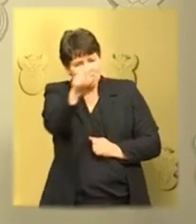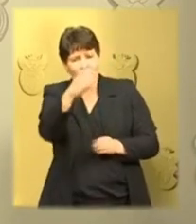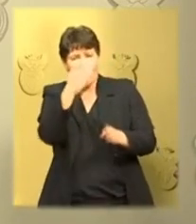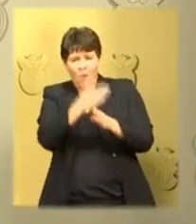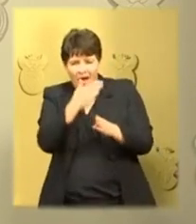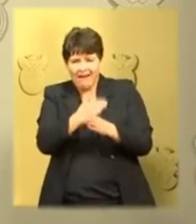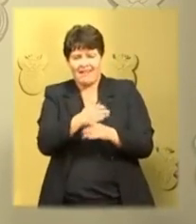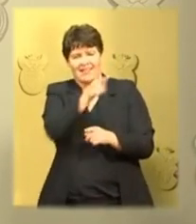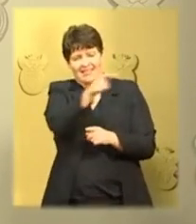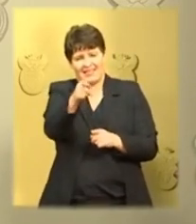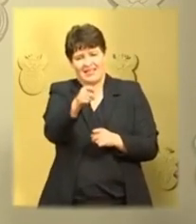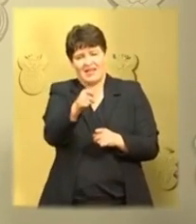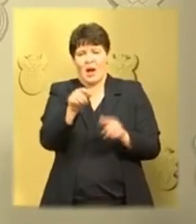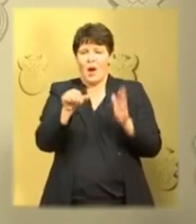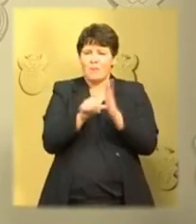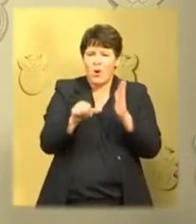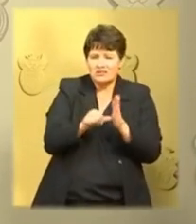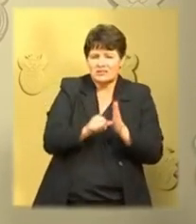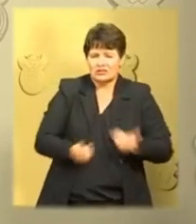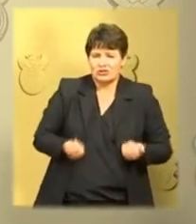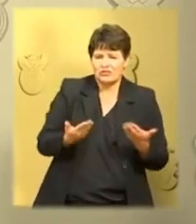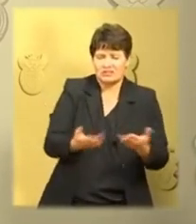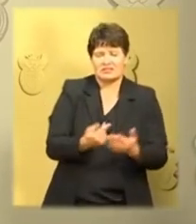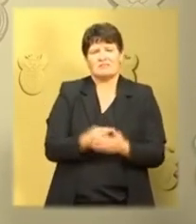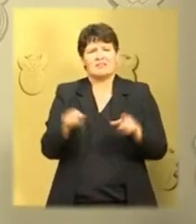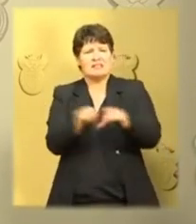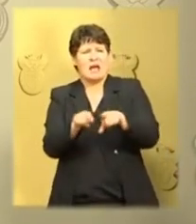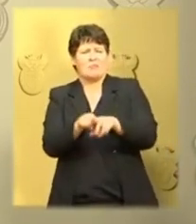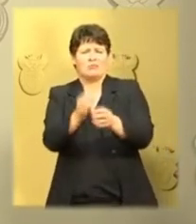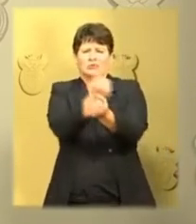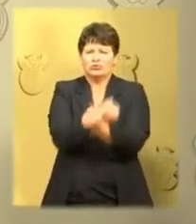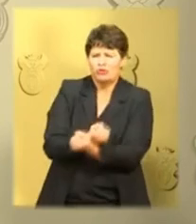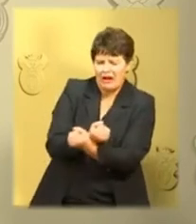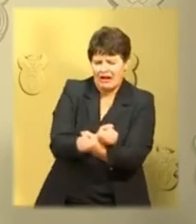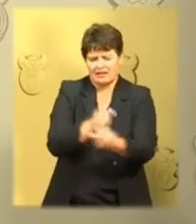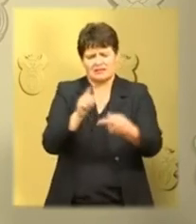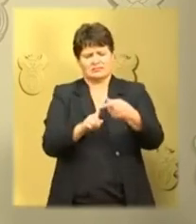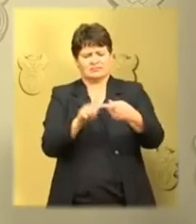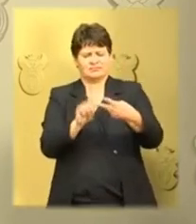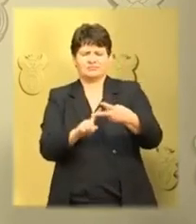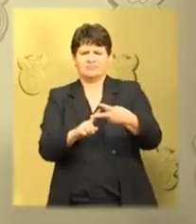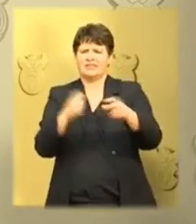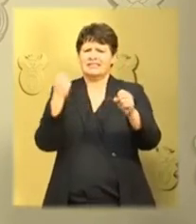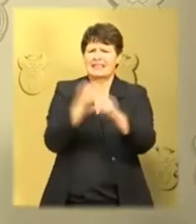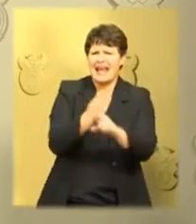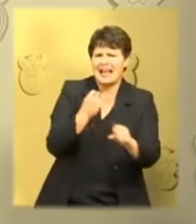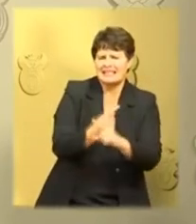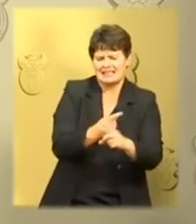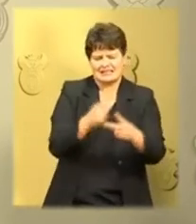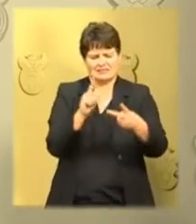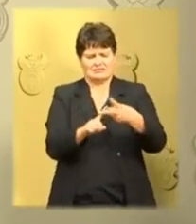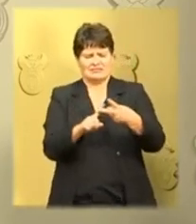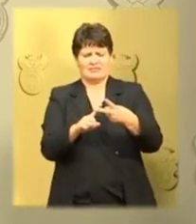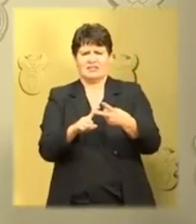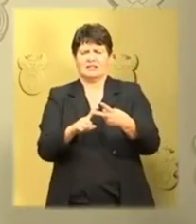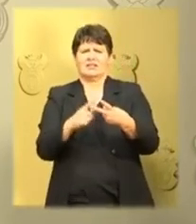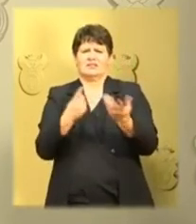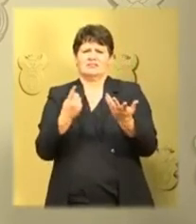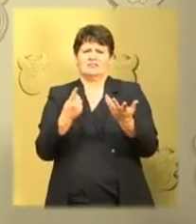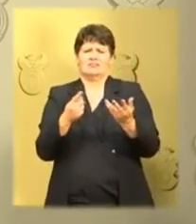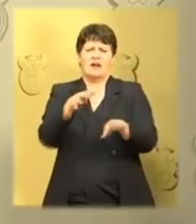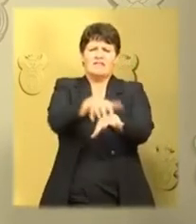goods, the truck, taxi, bus, and train drivers, the workers on our farms, in stores,